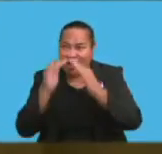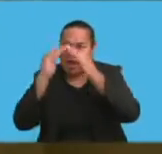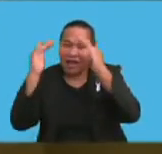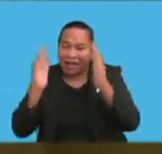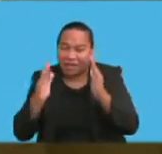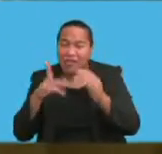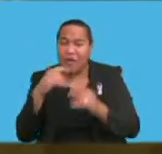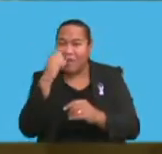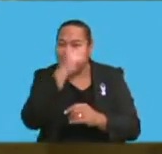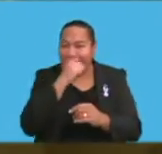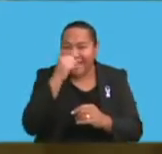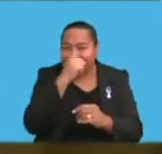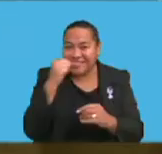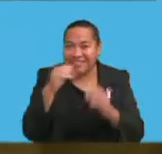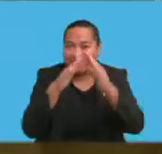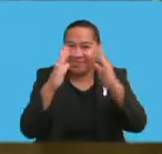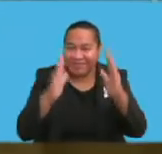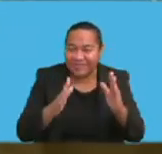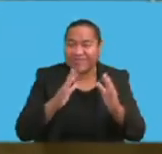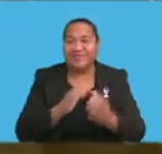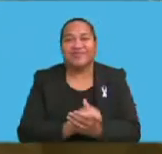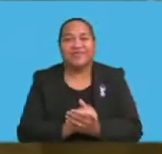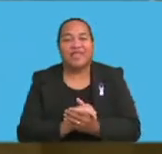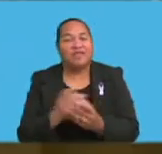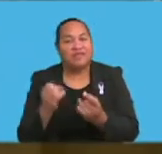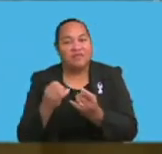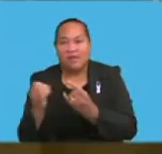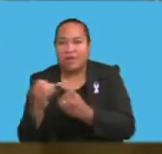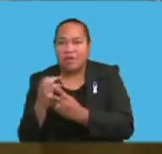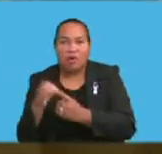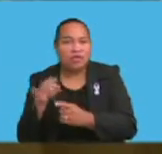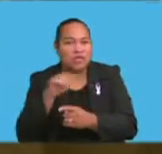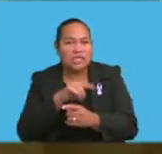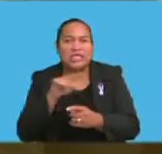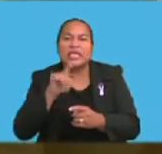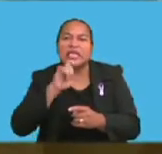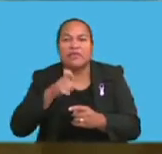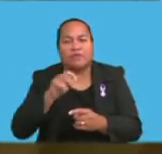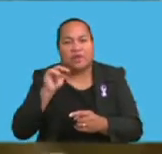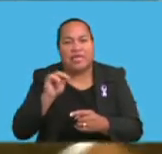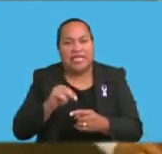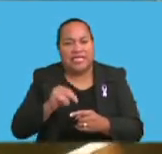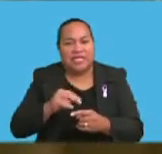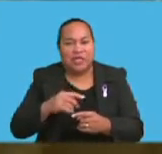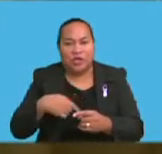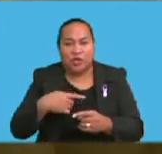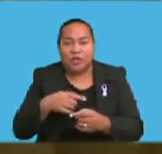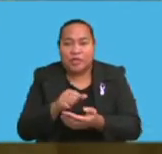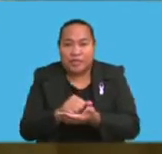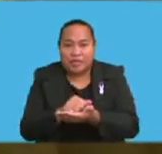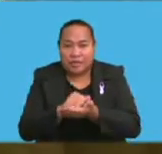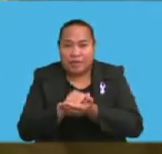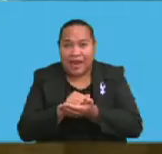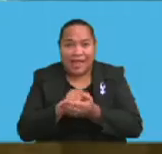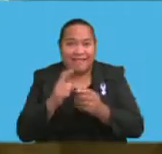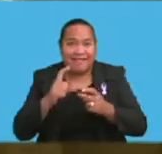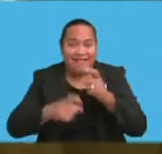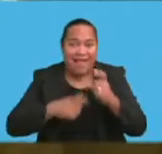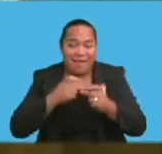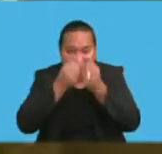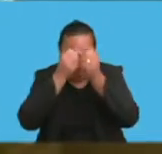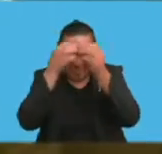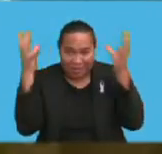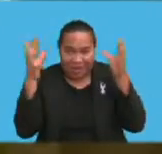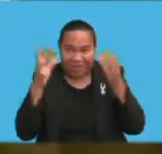piggery sheds. These are all essential if we are to maintain that climate smart, resilient